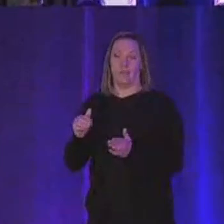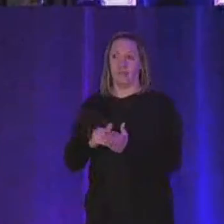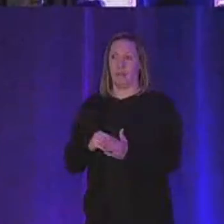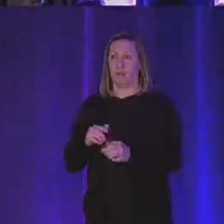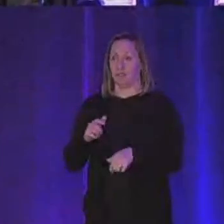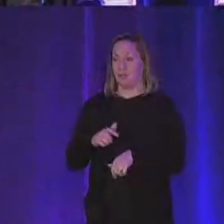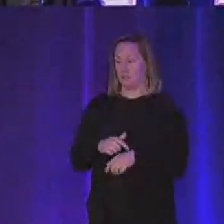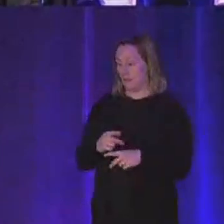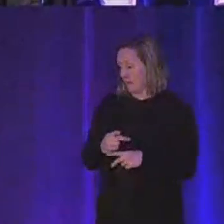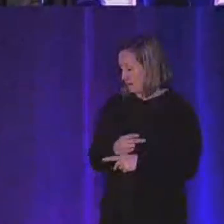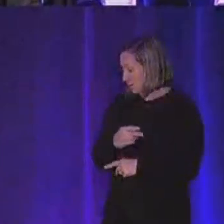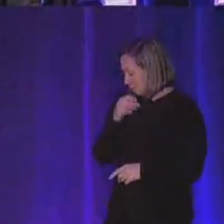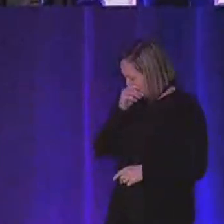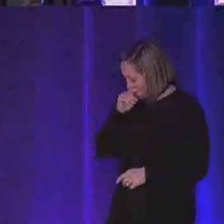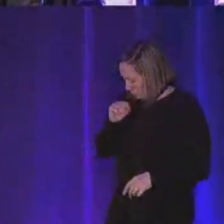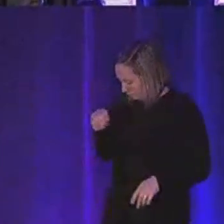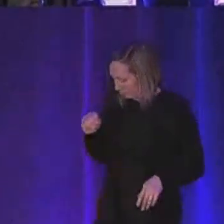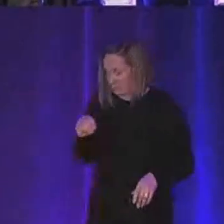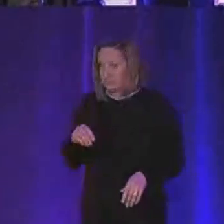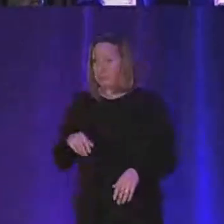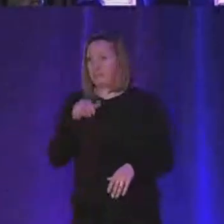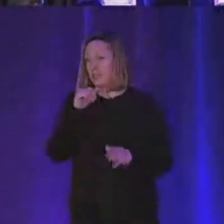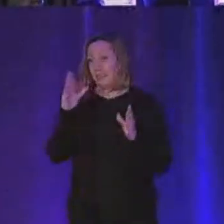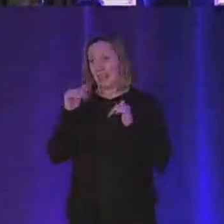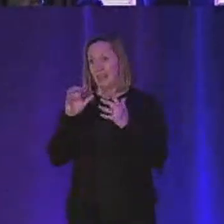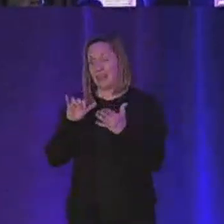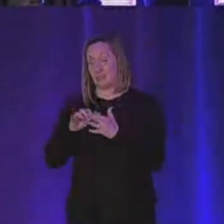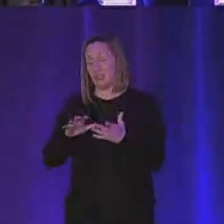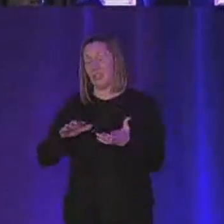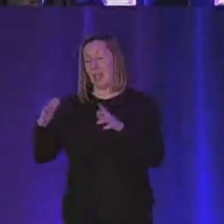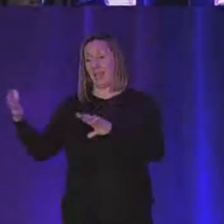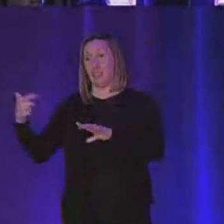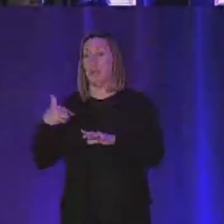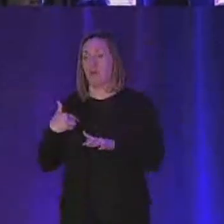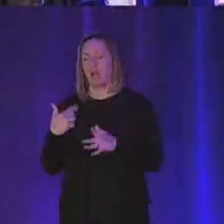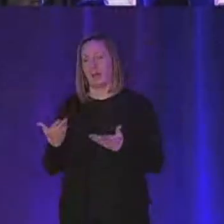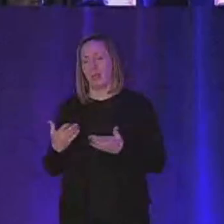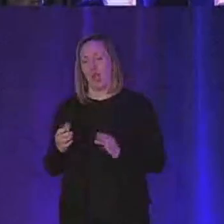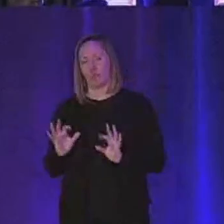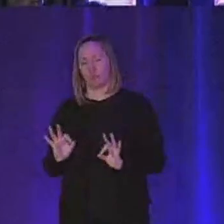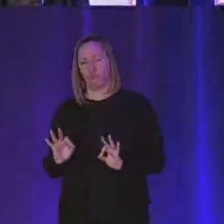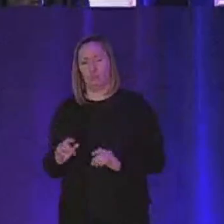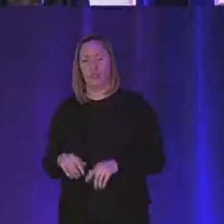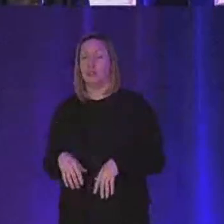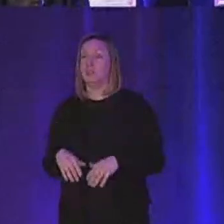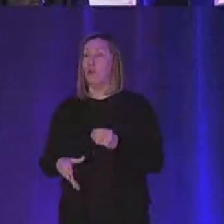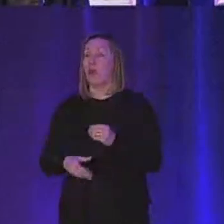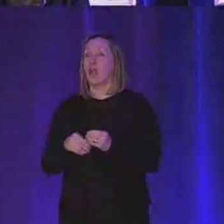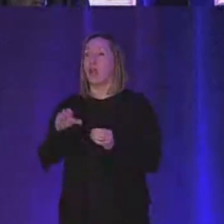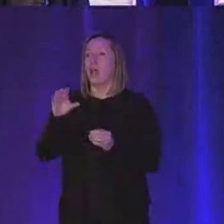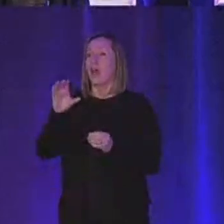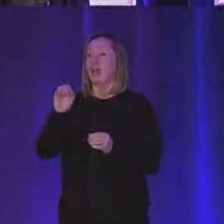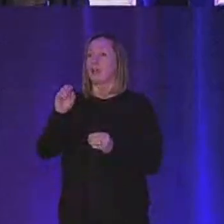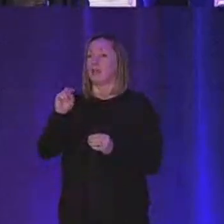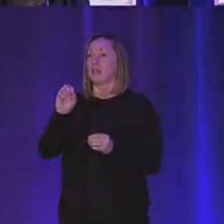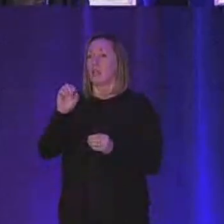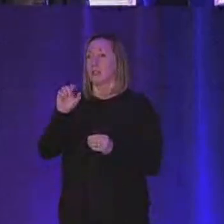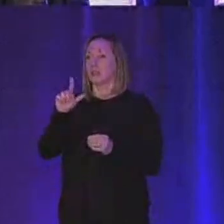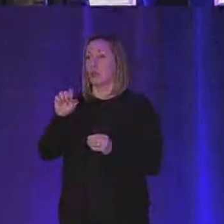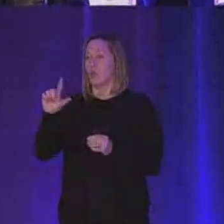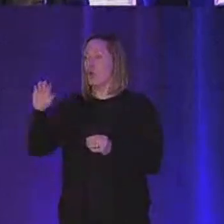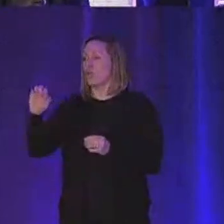Okay, I did not expect this much chaos, but I'm here for it. So I added this console log, and I can do whatever I